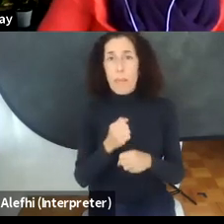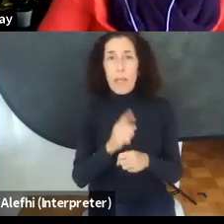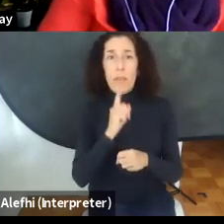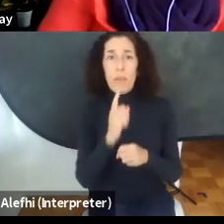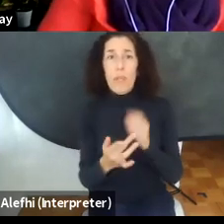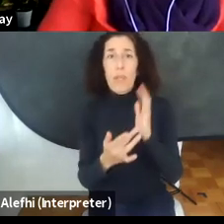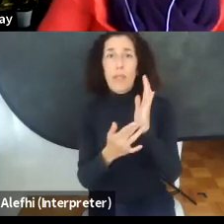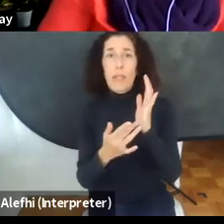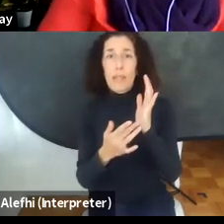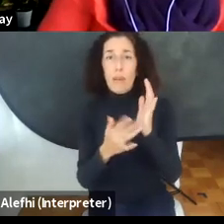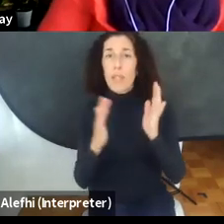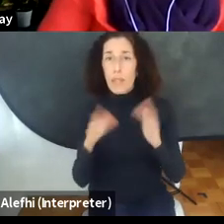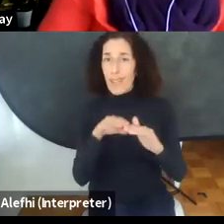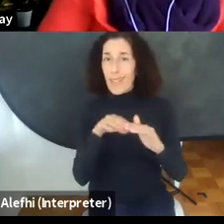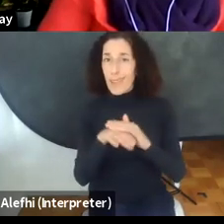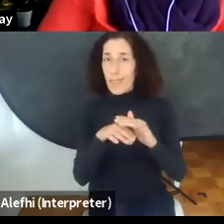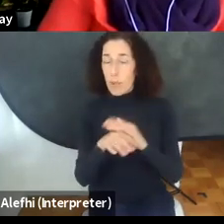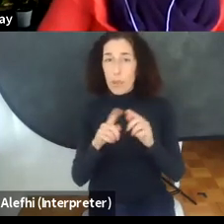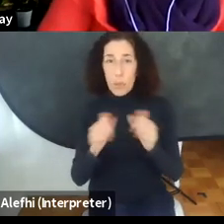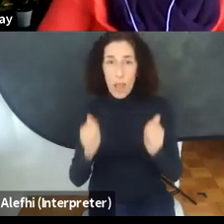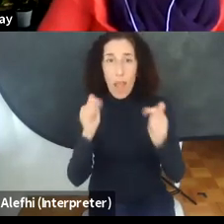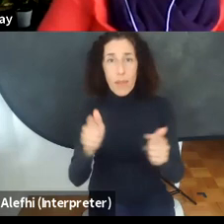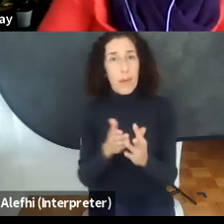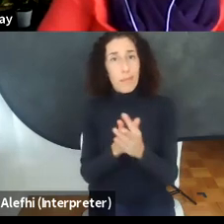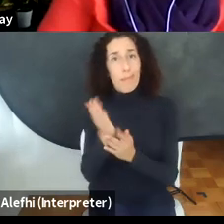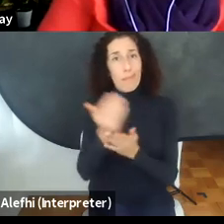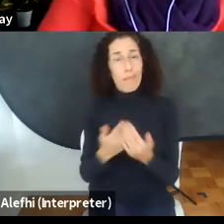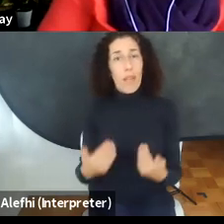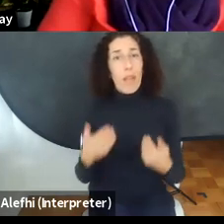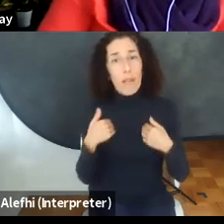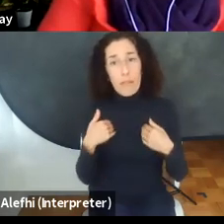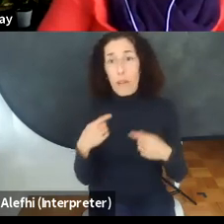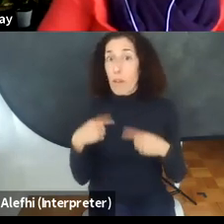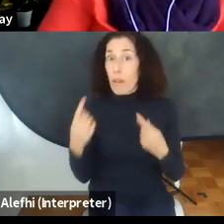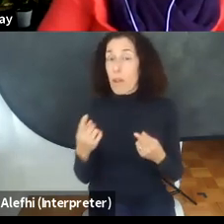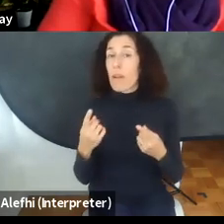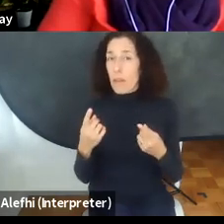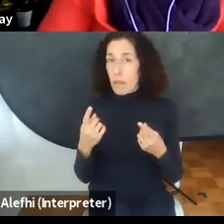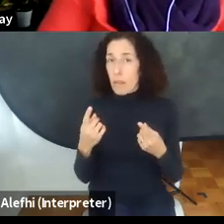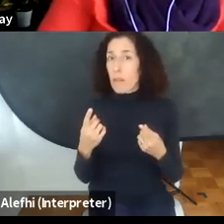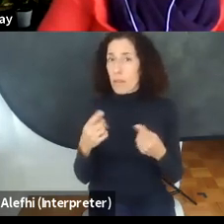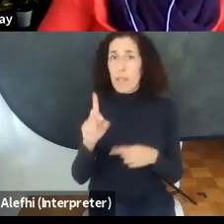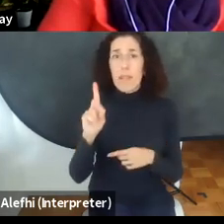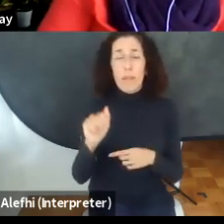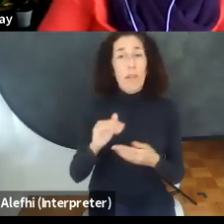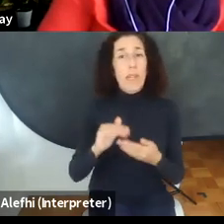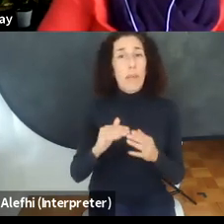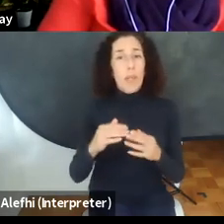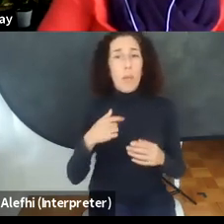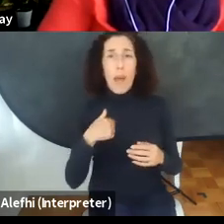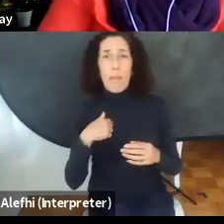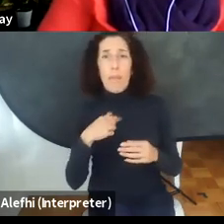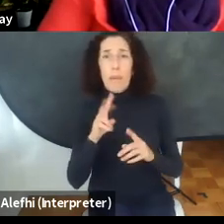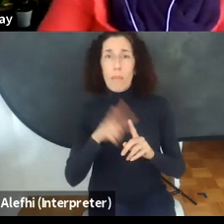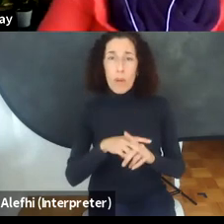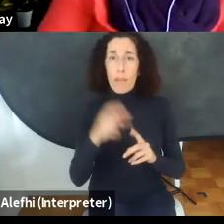are accessible to everyone. And we have been fighting the disability community, especially, you know, I'm part of the blind community, so I